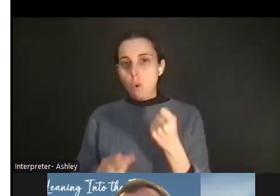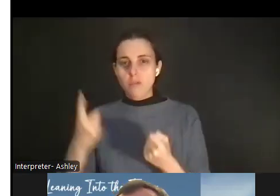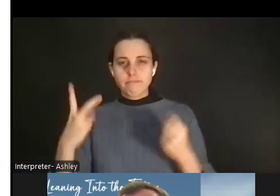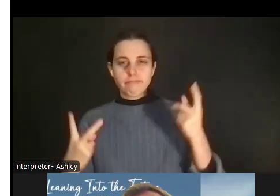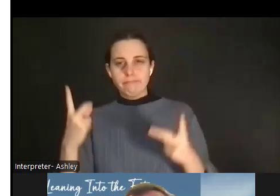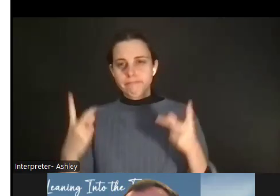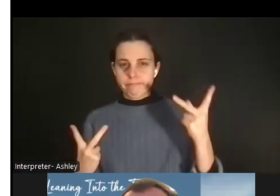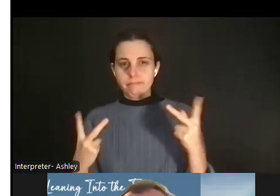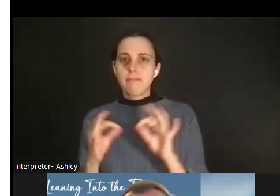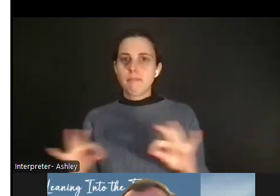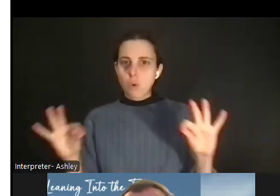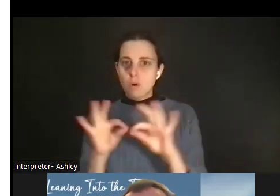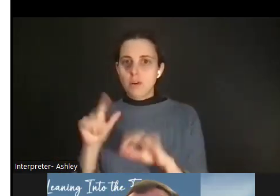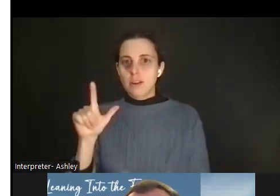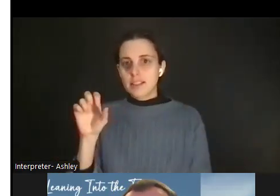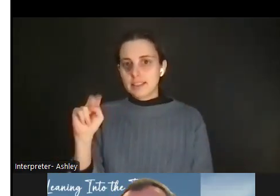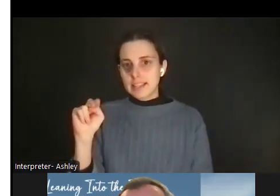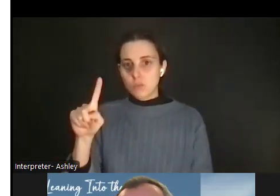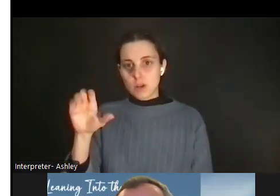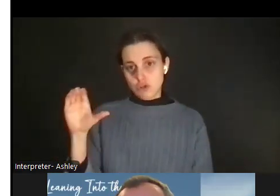keep that Lean 100 training as a